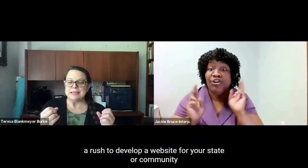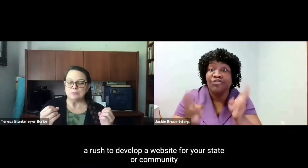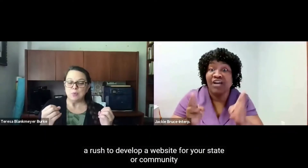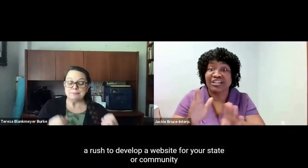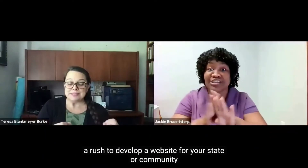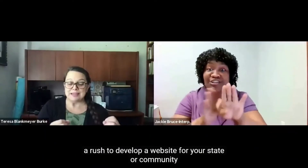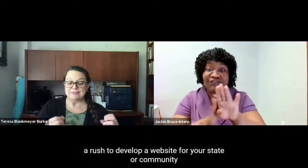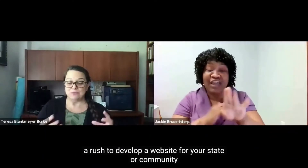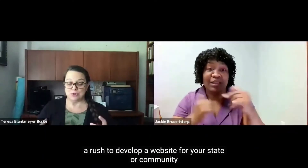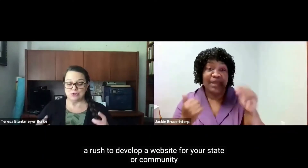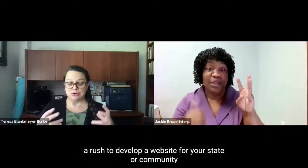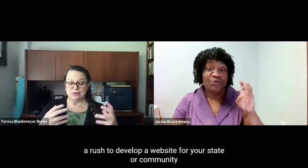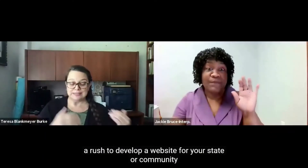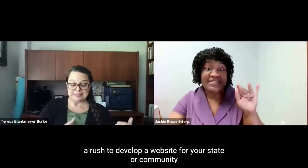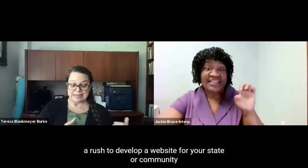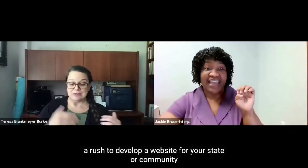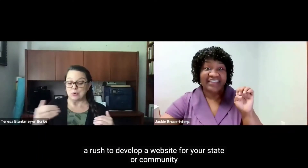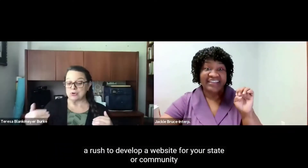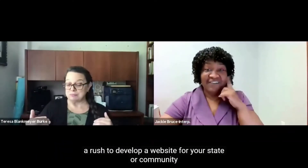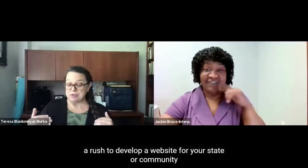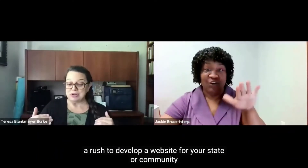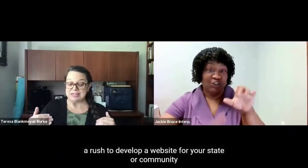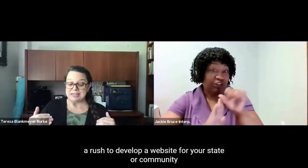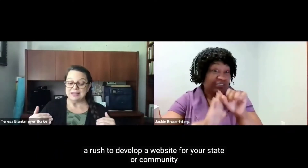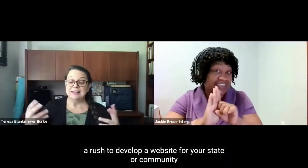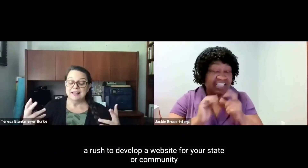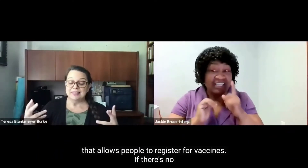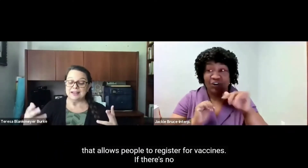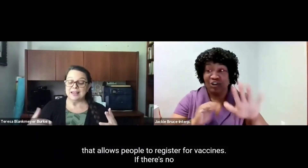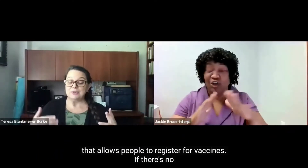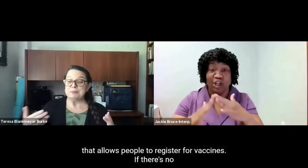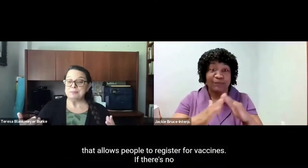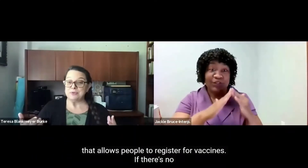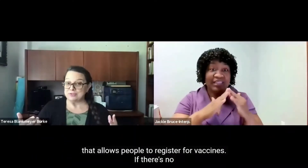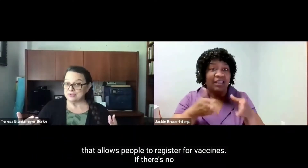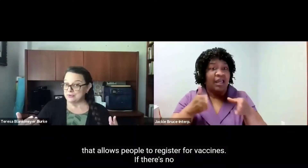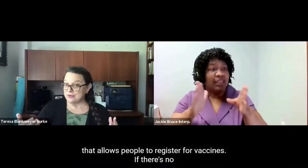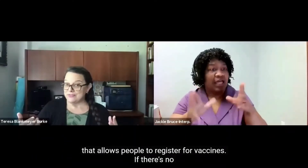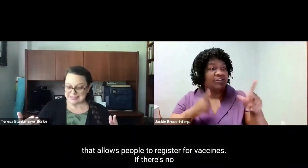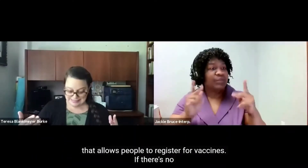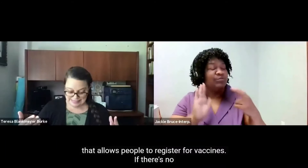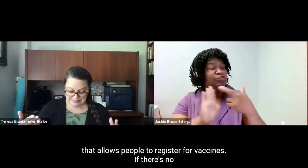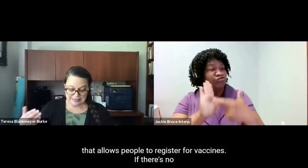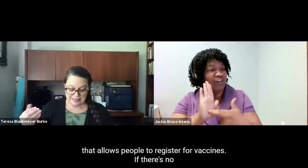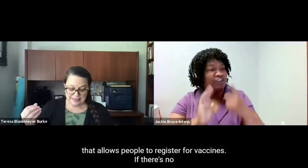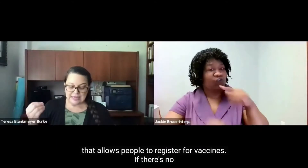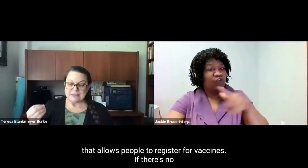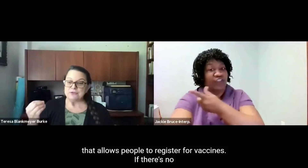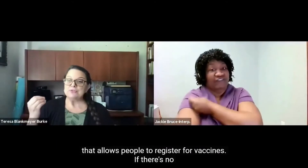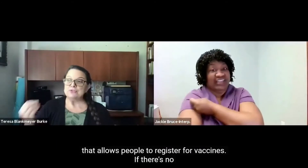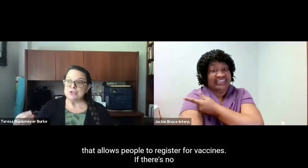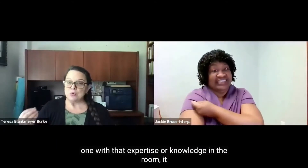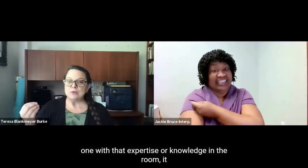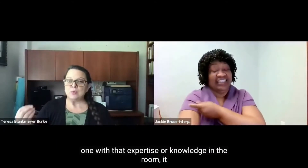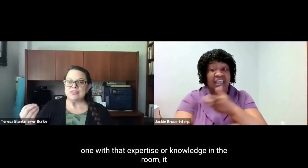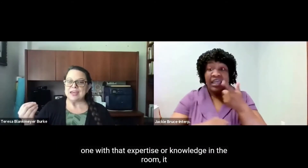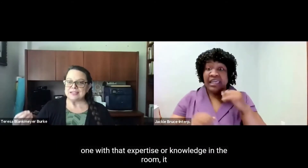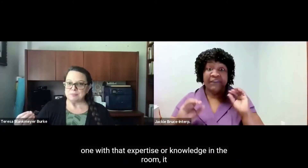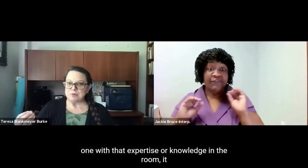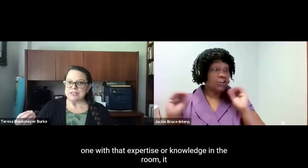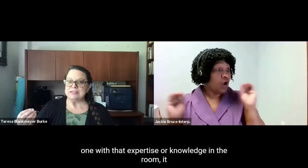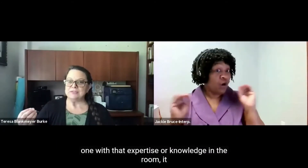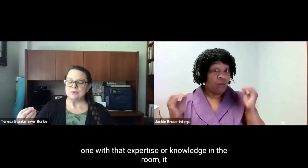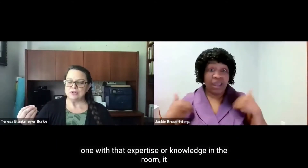develop a website for your state or community that allows people to register for vaccines. If there's no one with